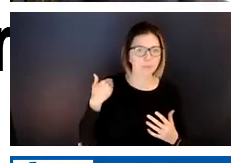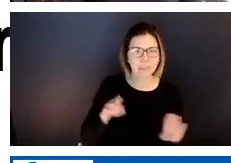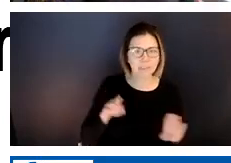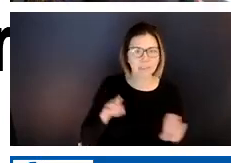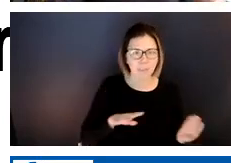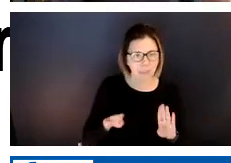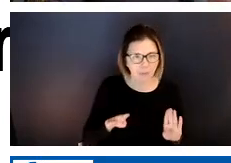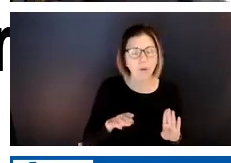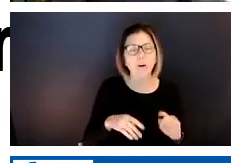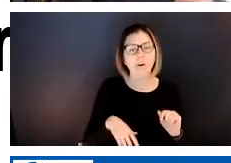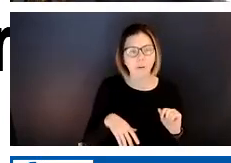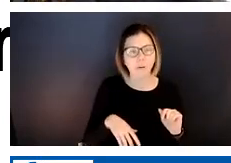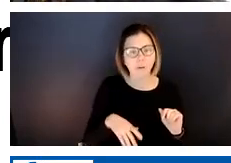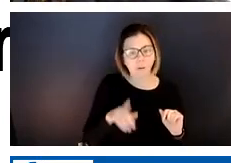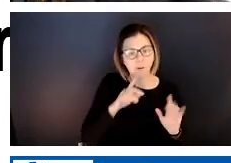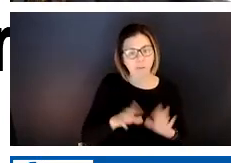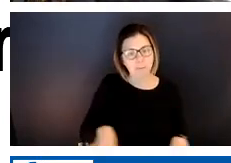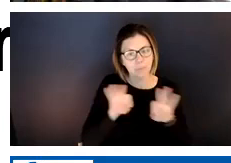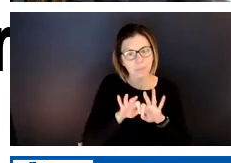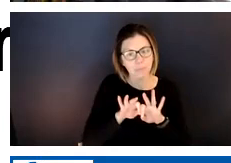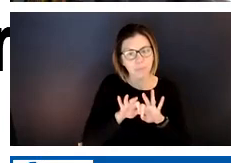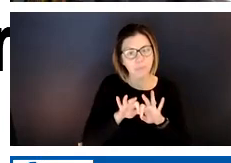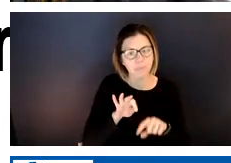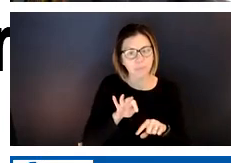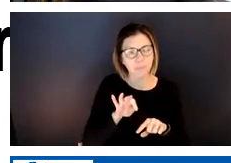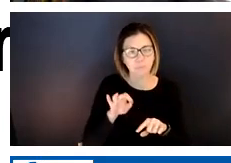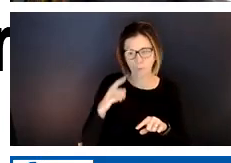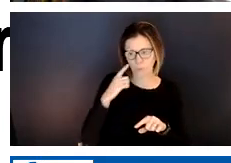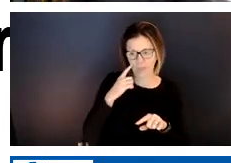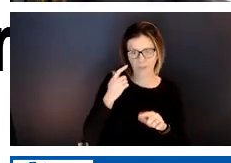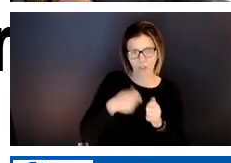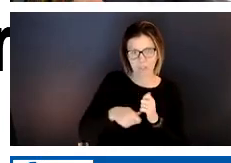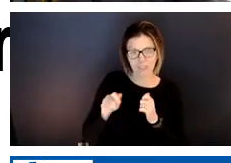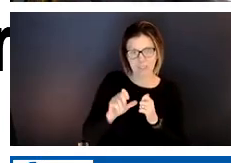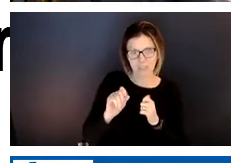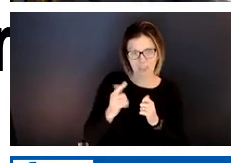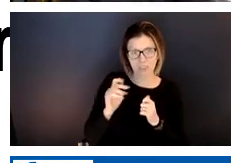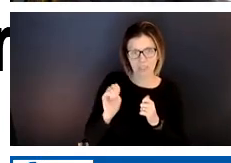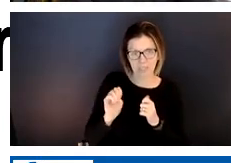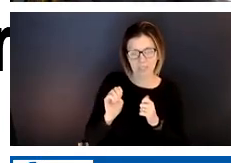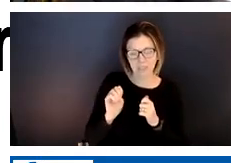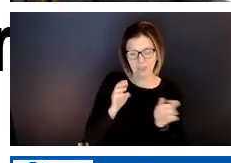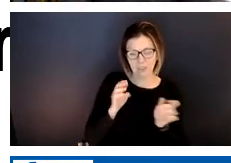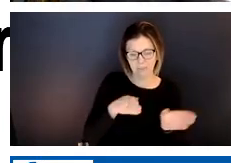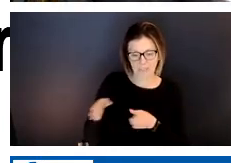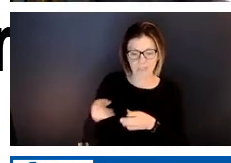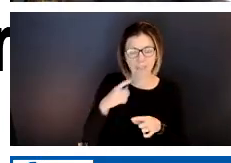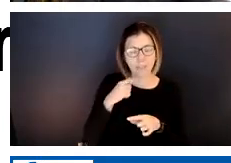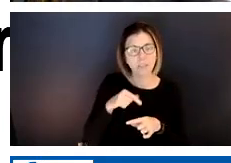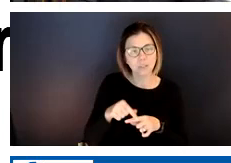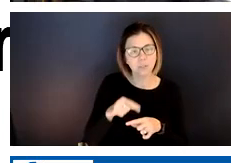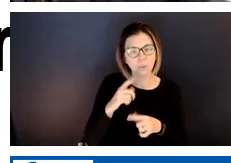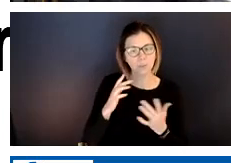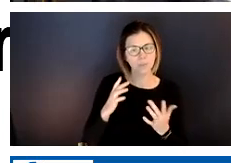behavior. It is critical to think through each stage of this equation as we are seeking to